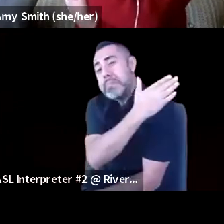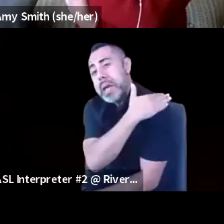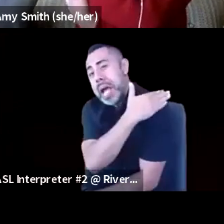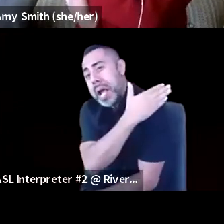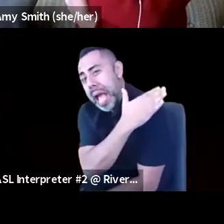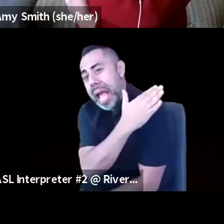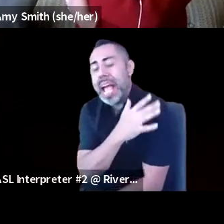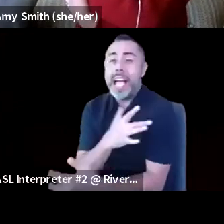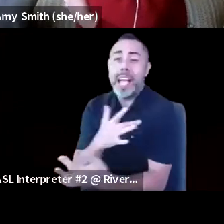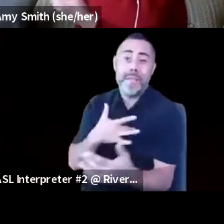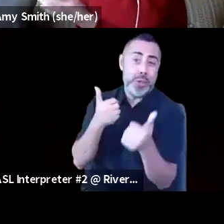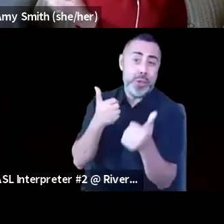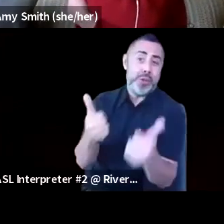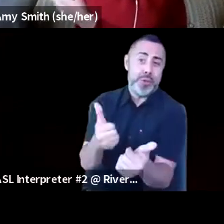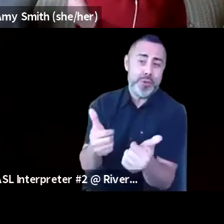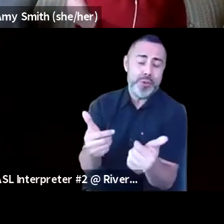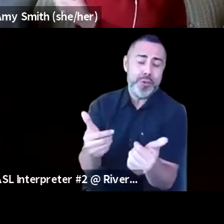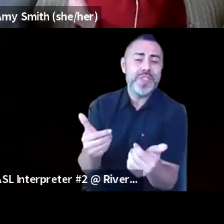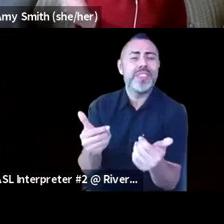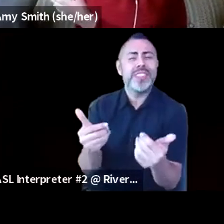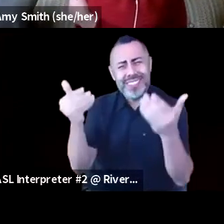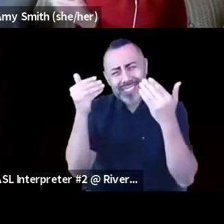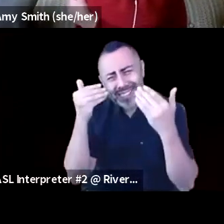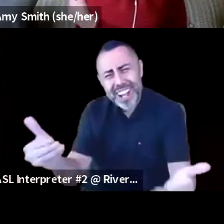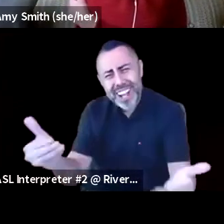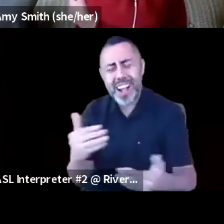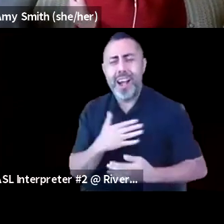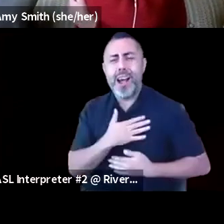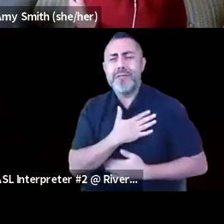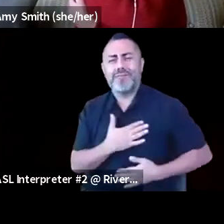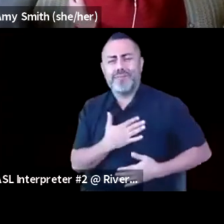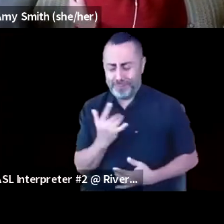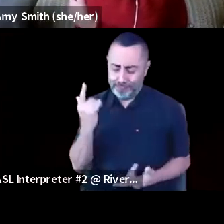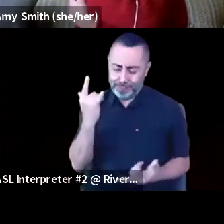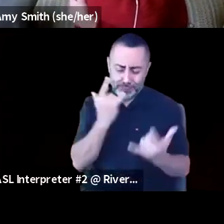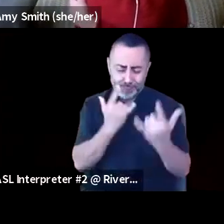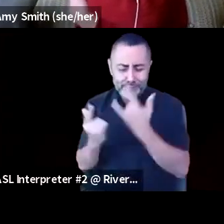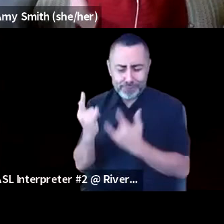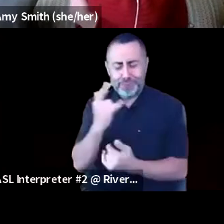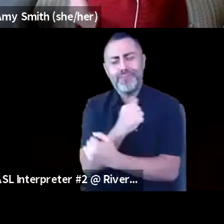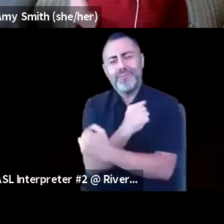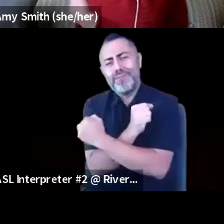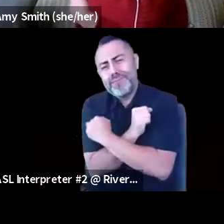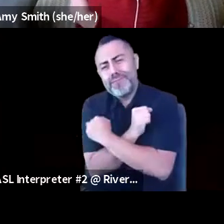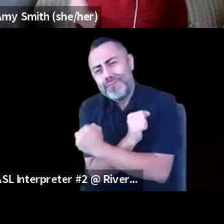feels good. Really give yourself a little bit of love for